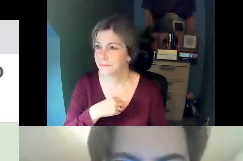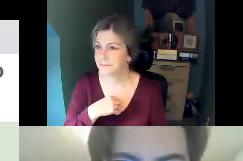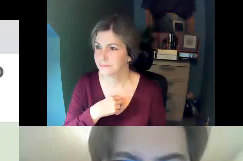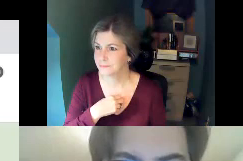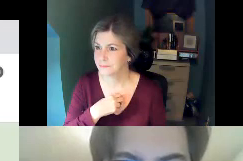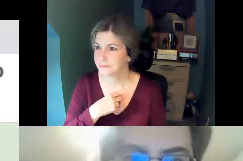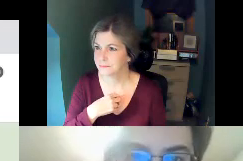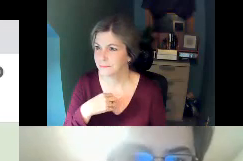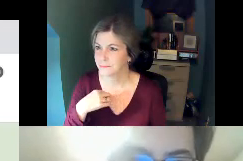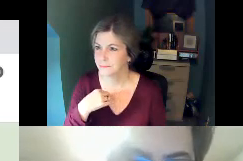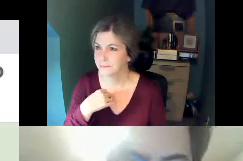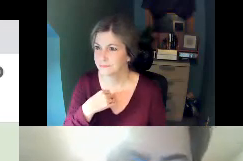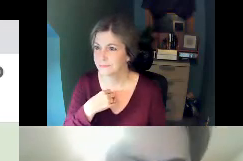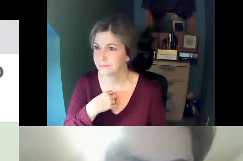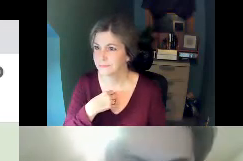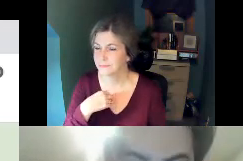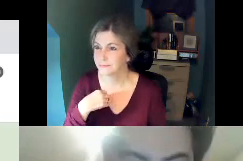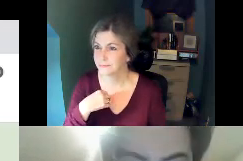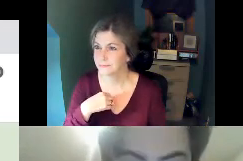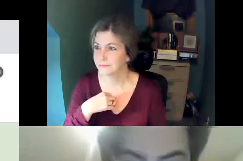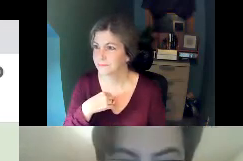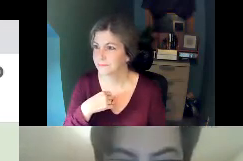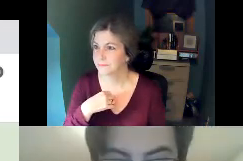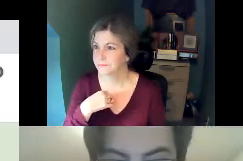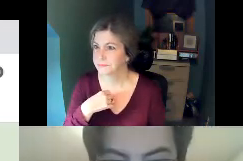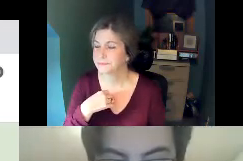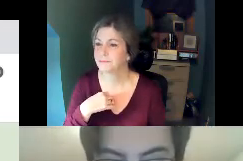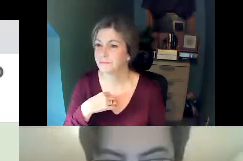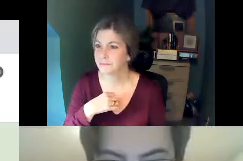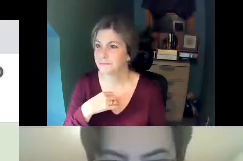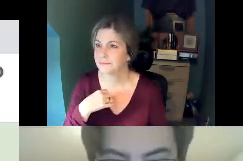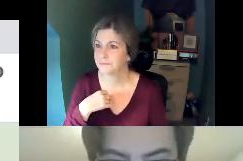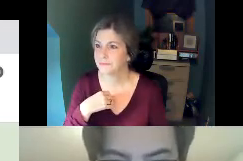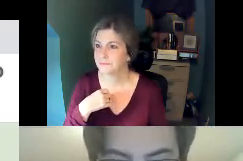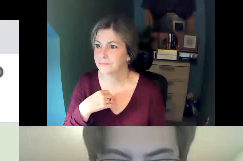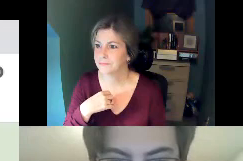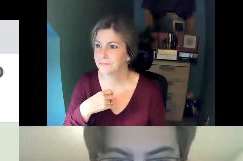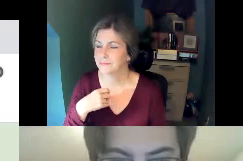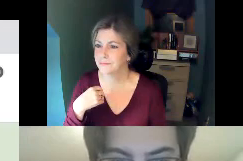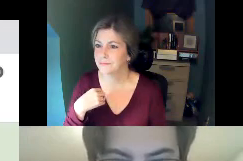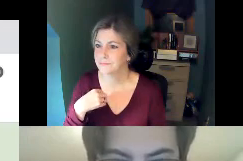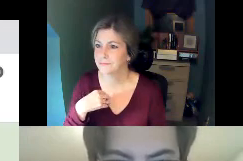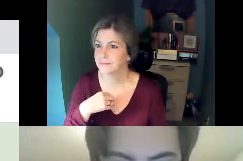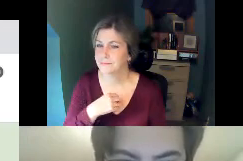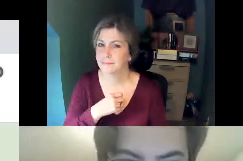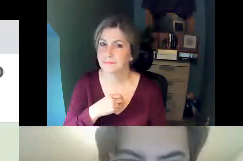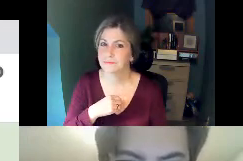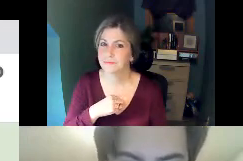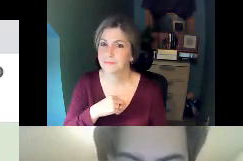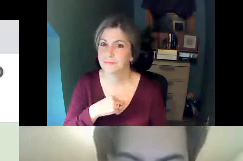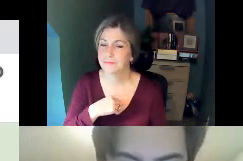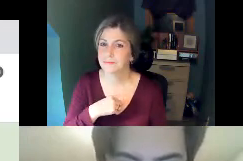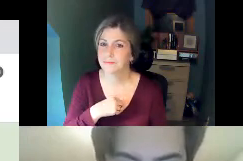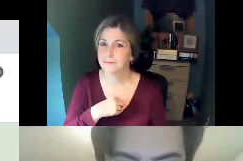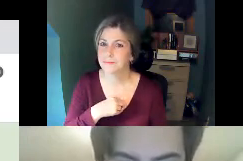help desk, and submitting the ID recovery is going to be your last. You'd still want to do